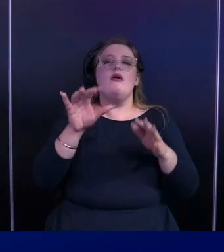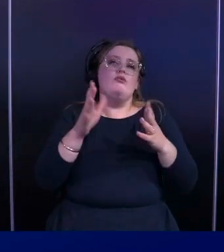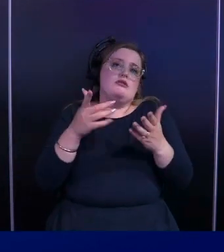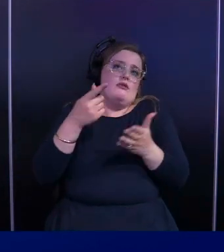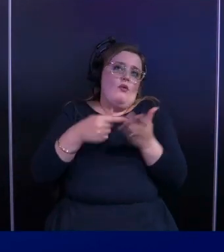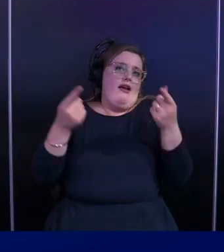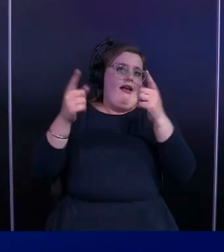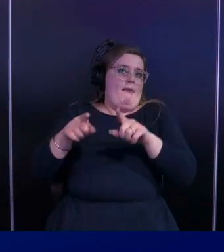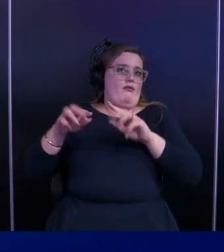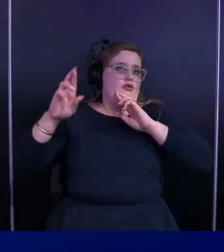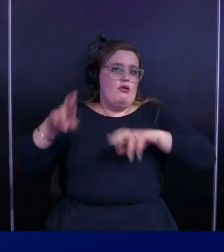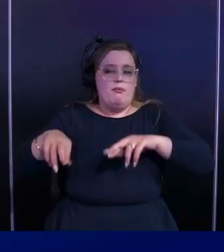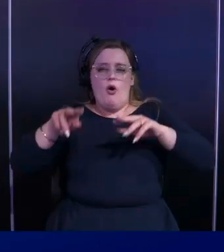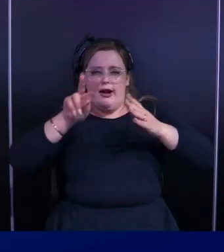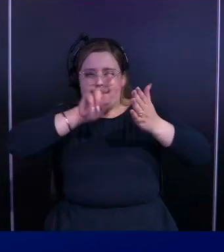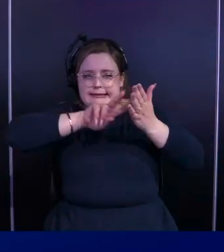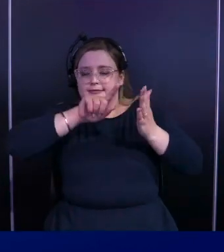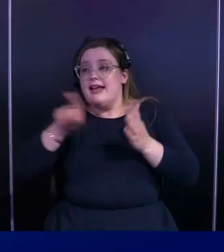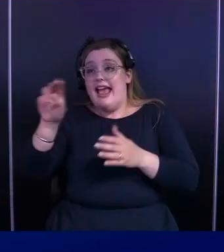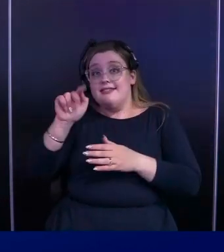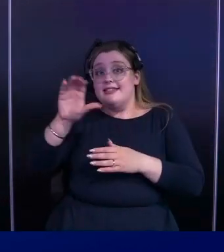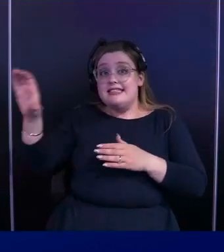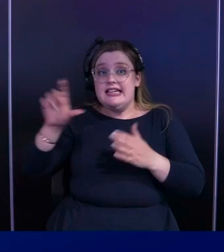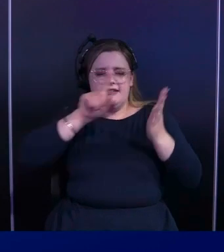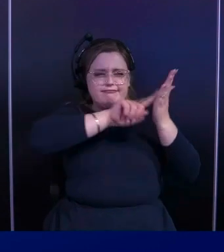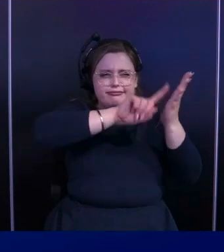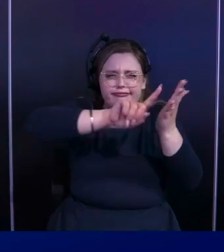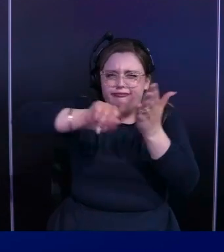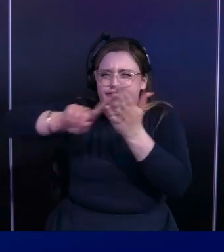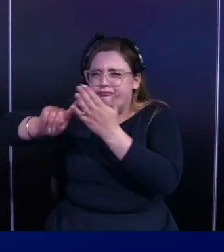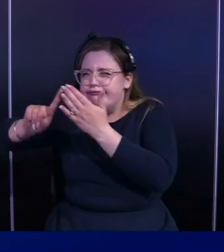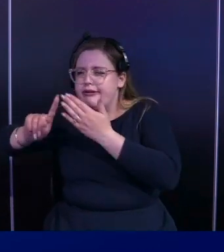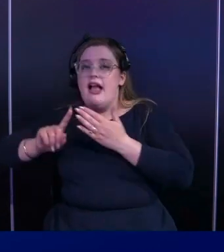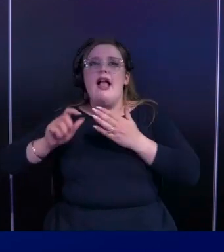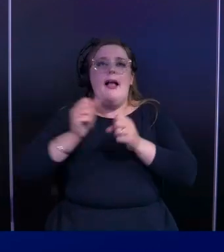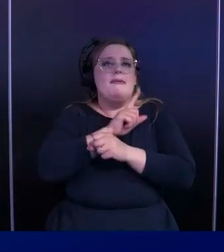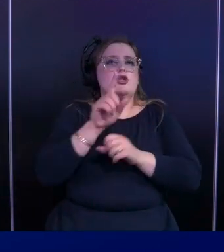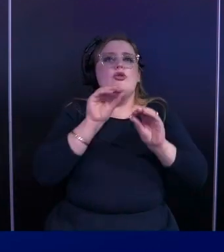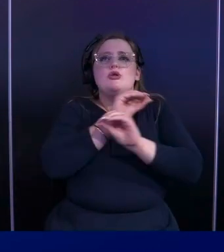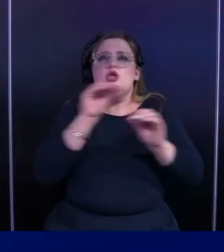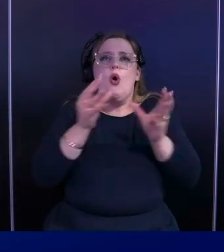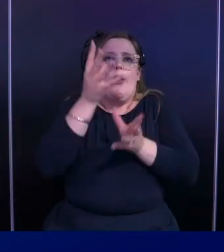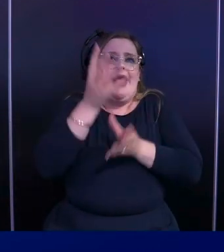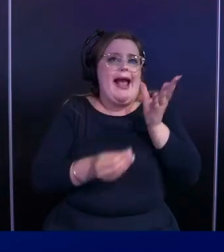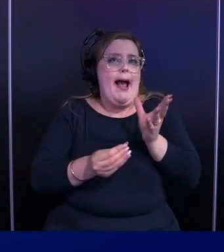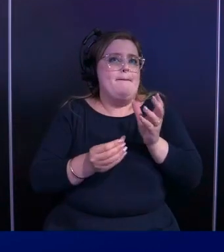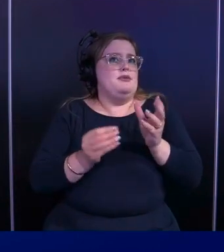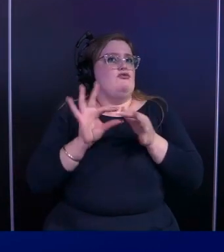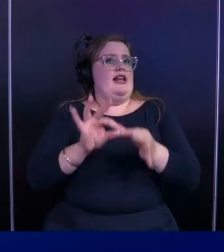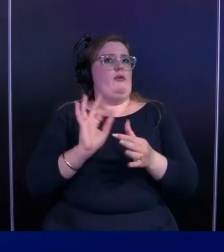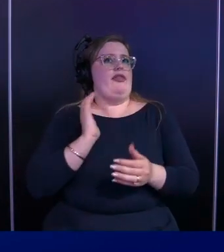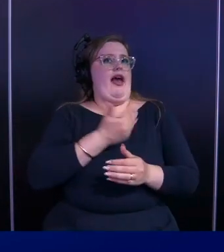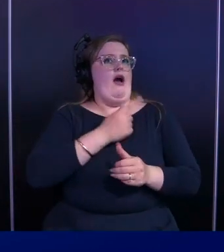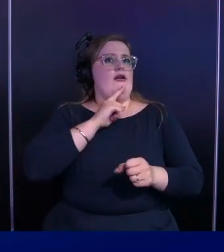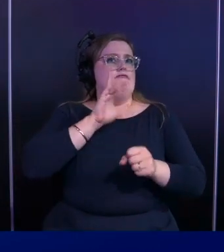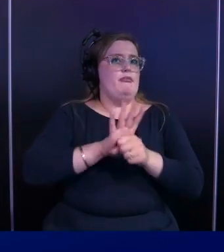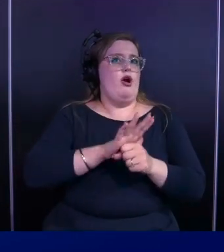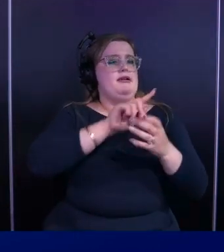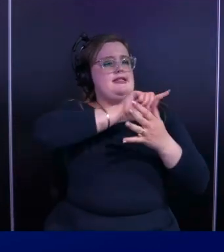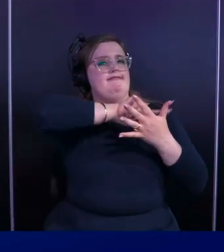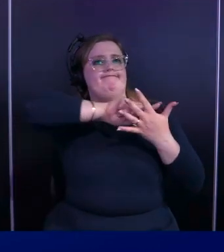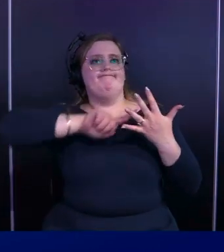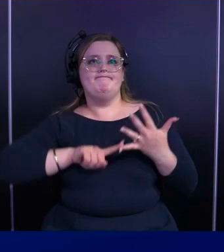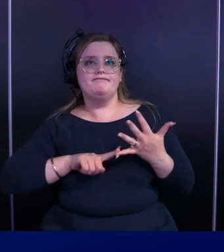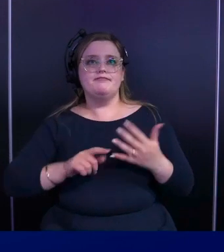it, and has found no gaps in any of the claims that we have made in these areas. So, Farah, to your concern about your